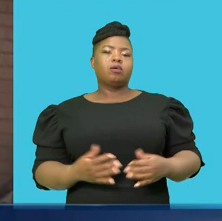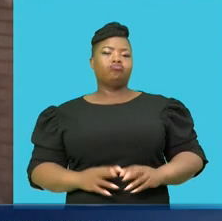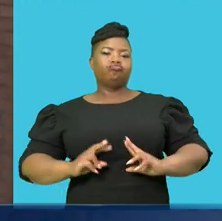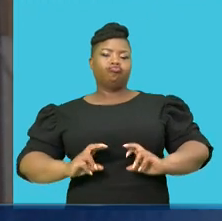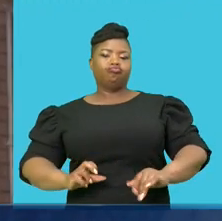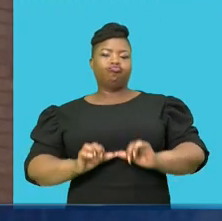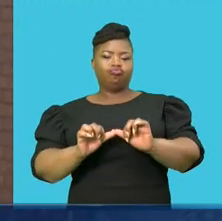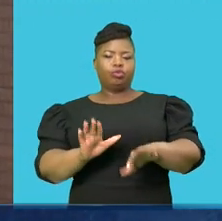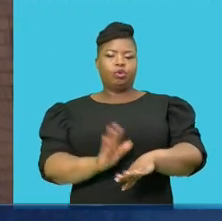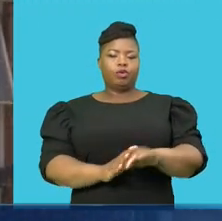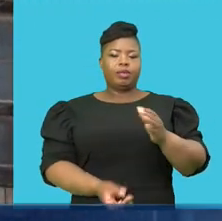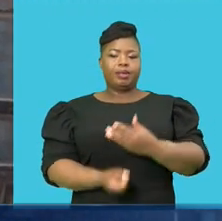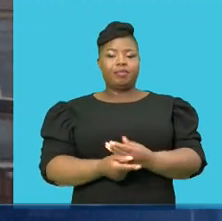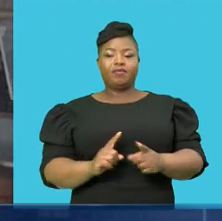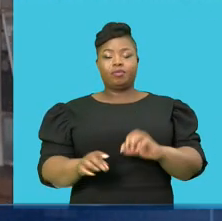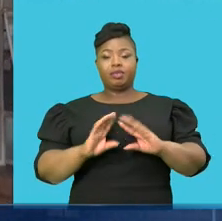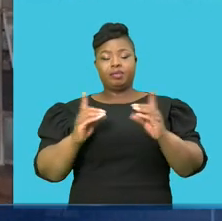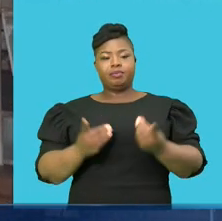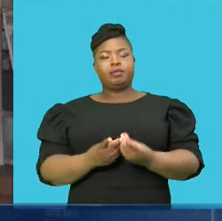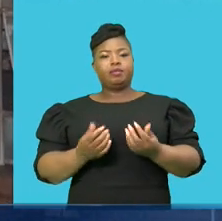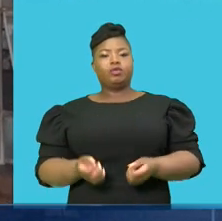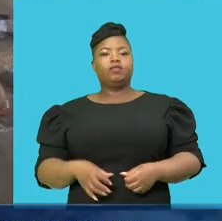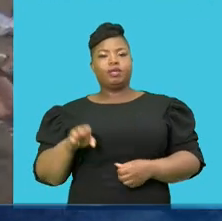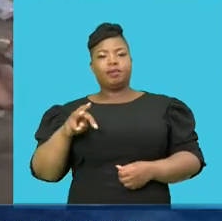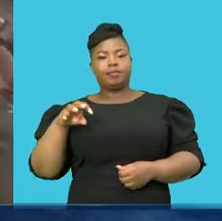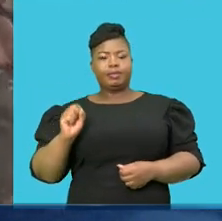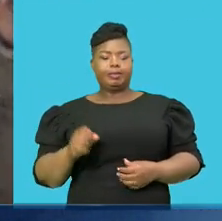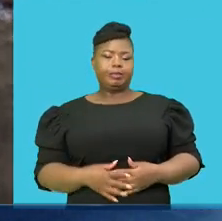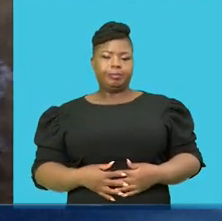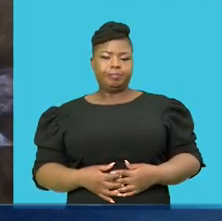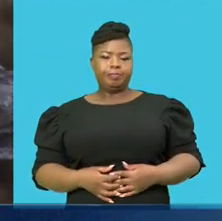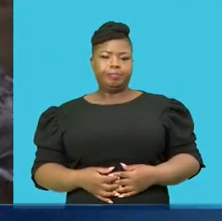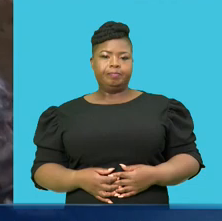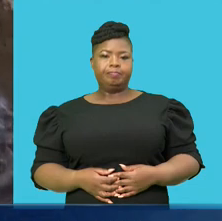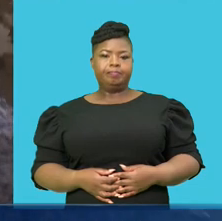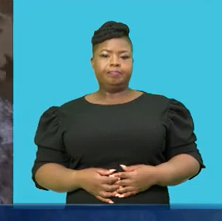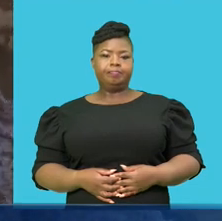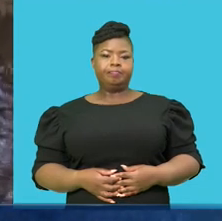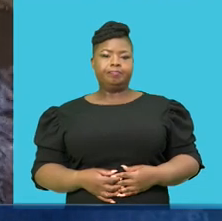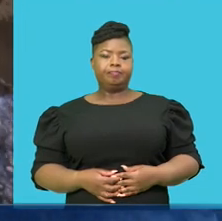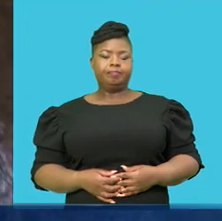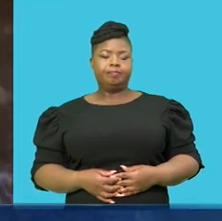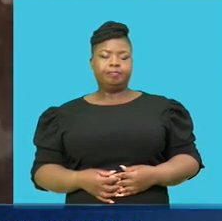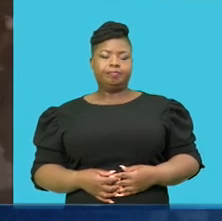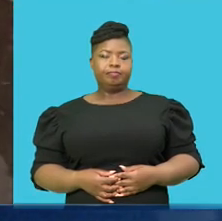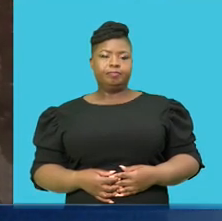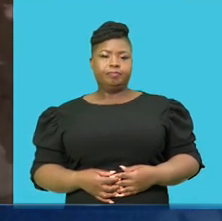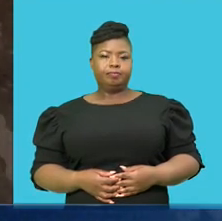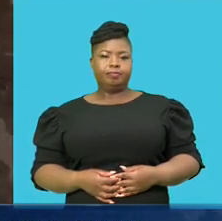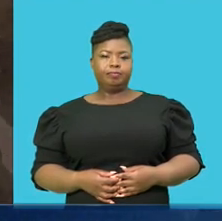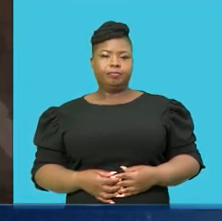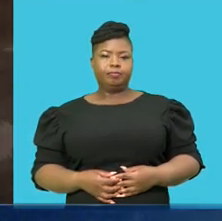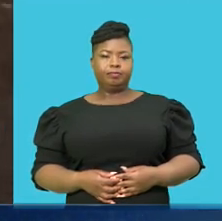Thank you so